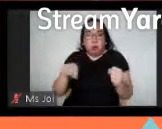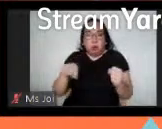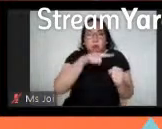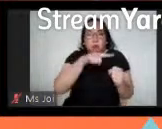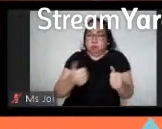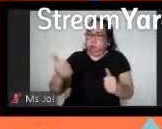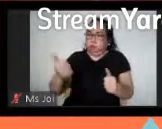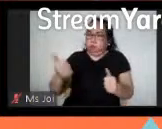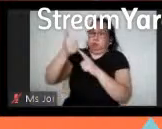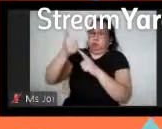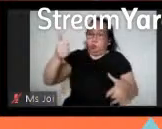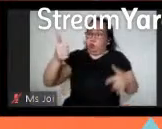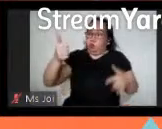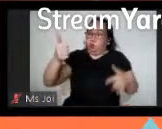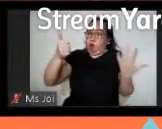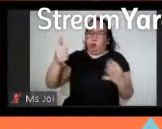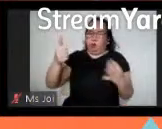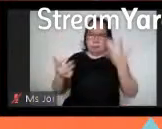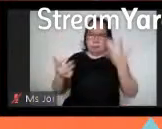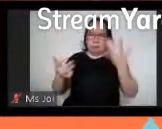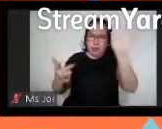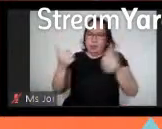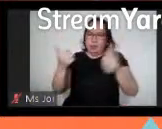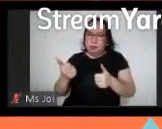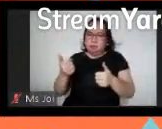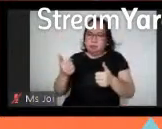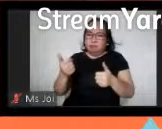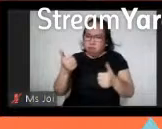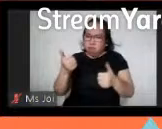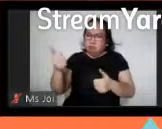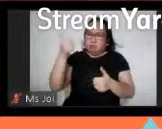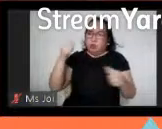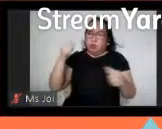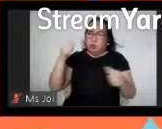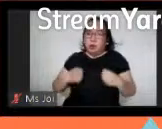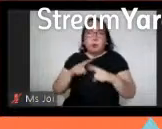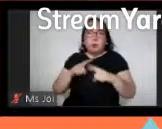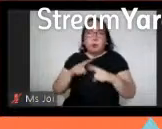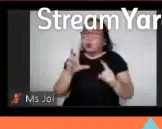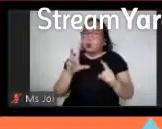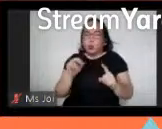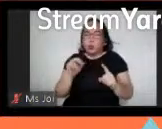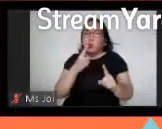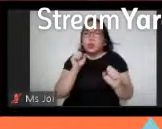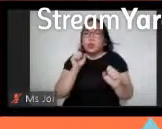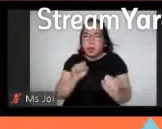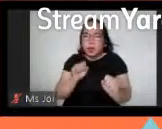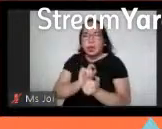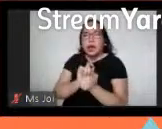Most intelligent, but the ones most responsive to change.